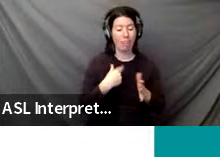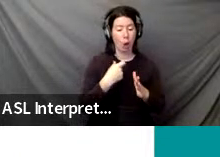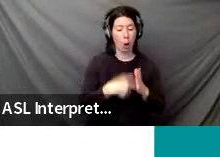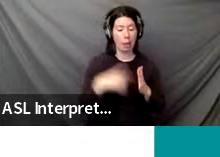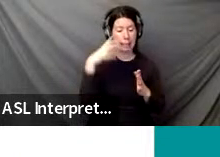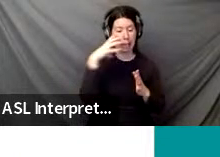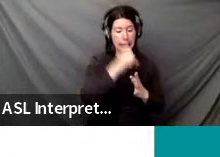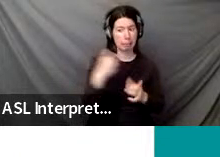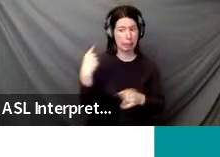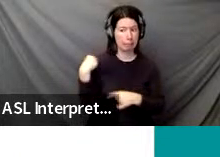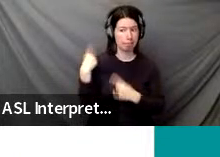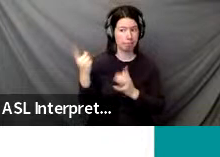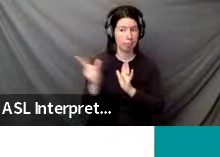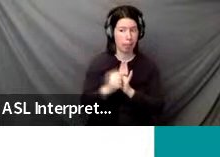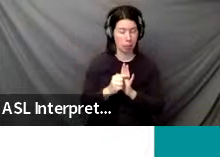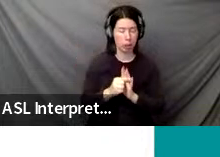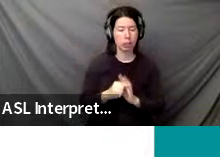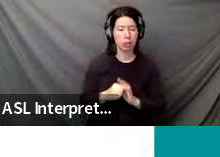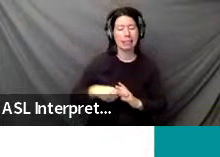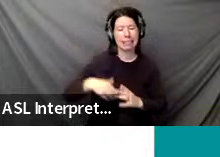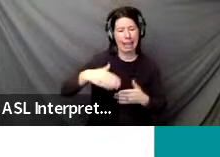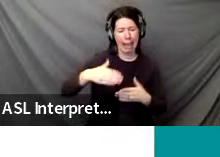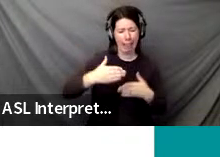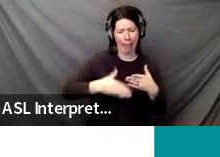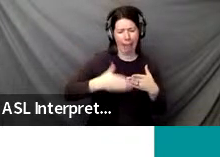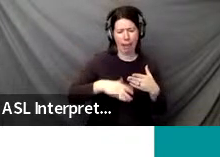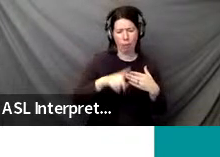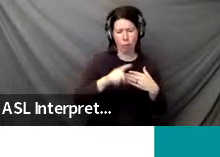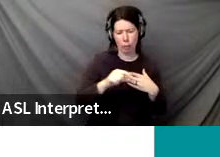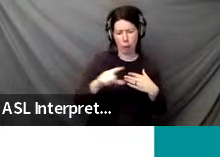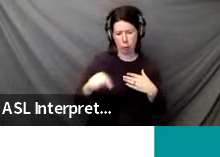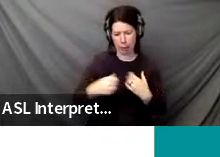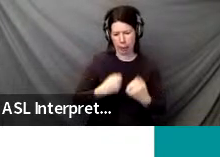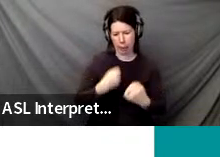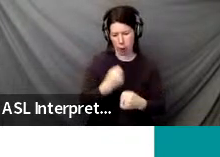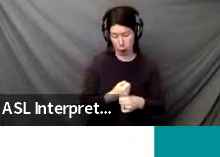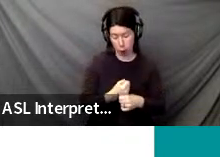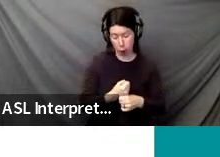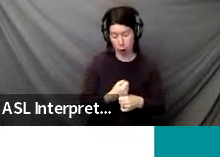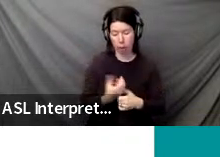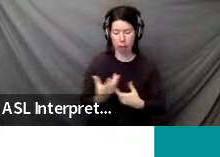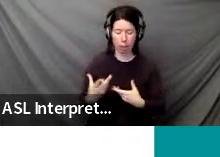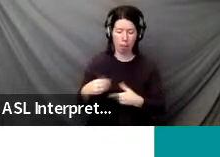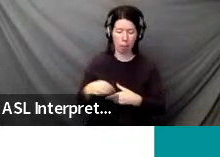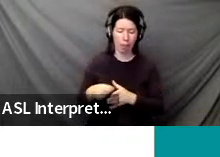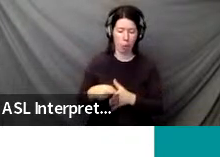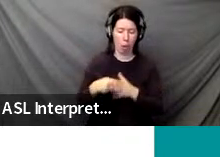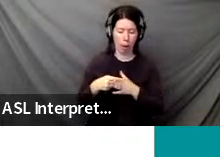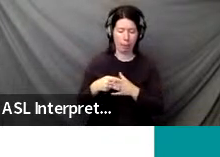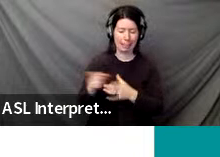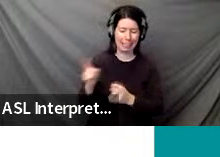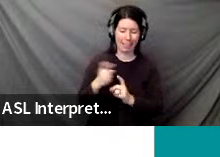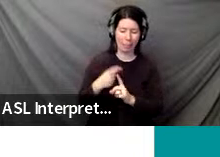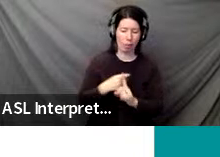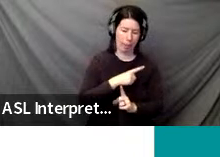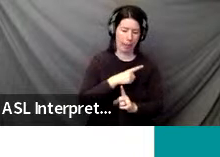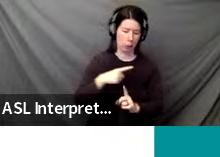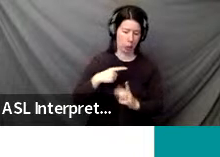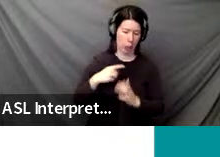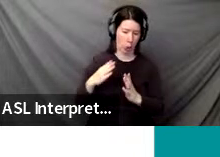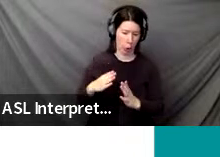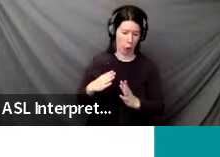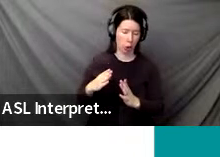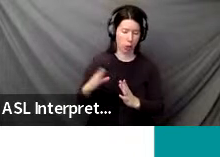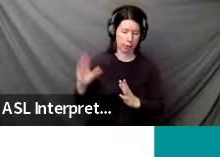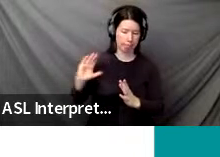so in late 2020, as part of the requirements that were given to us by the legislatures